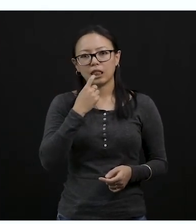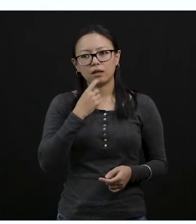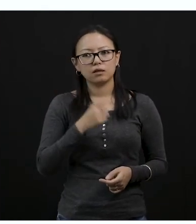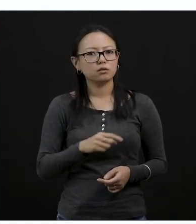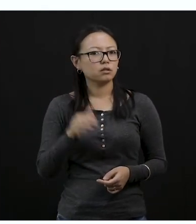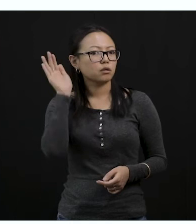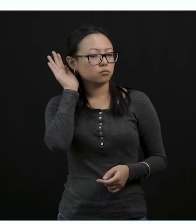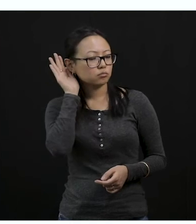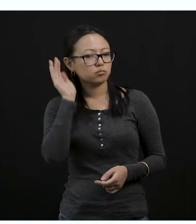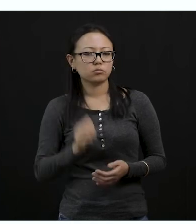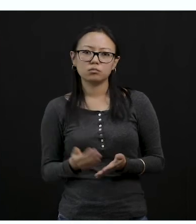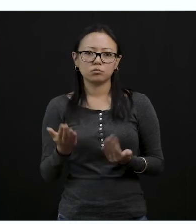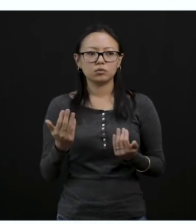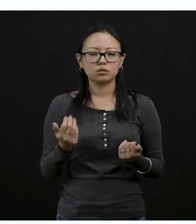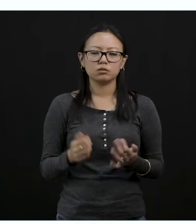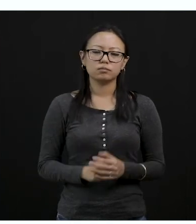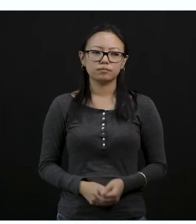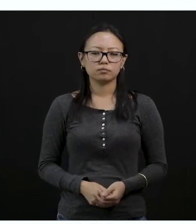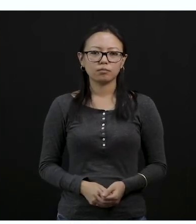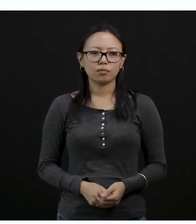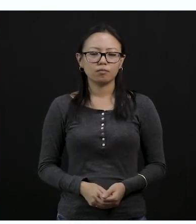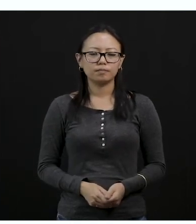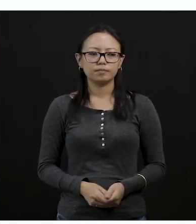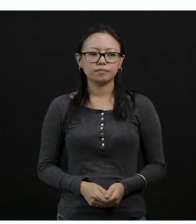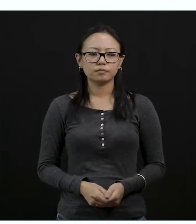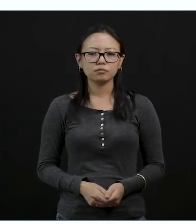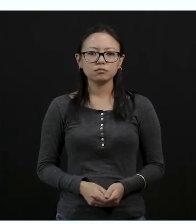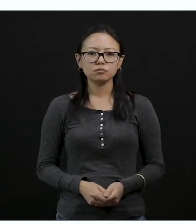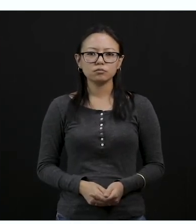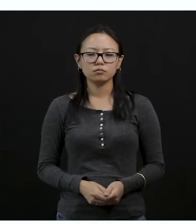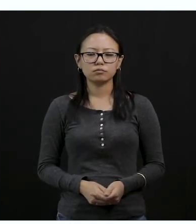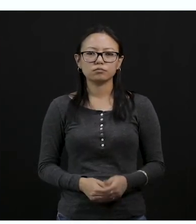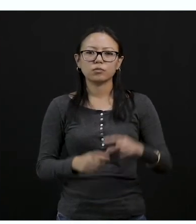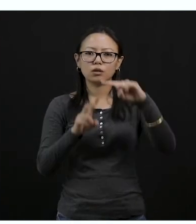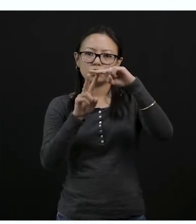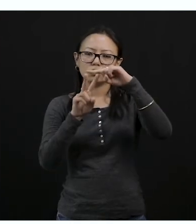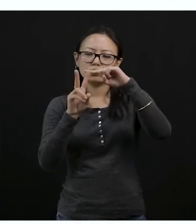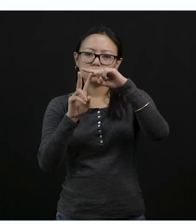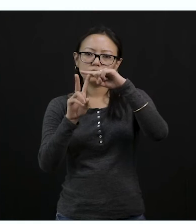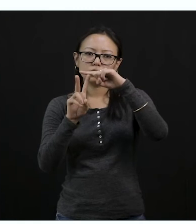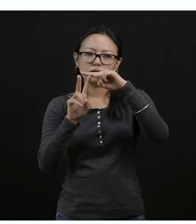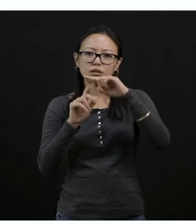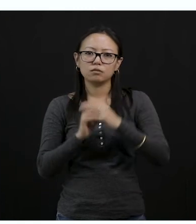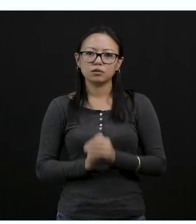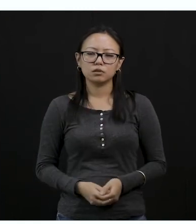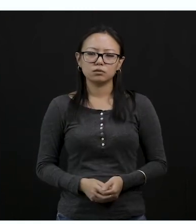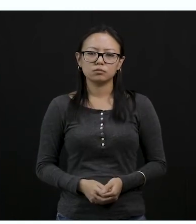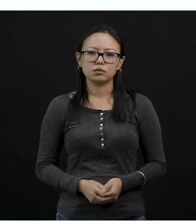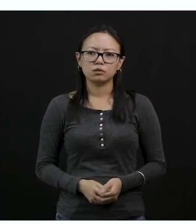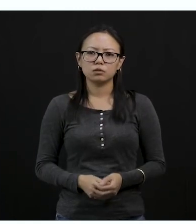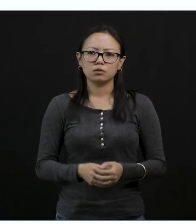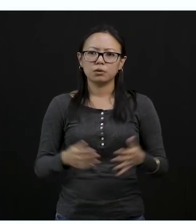the message quickly and is also very helpful, right? Now coming to television. Now most of the